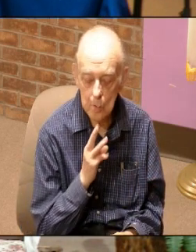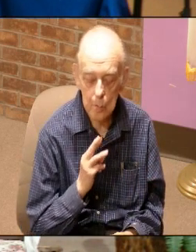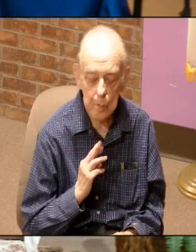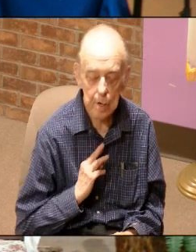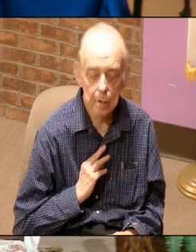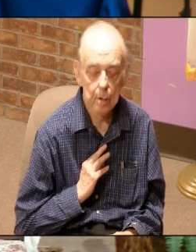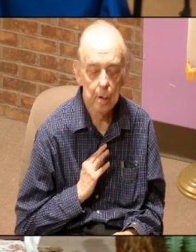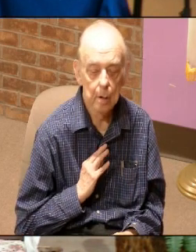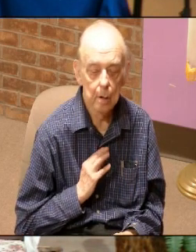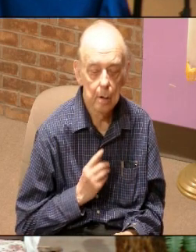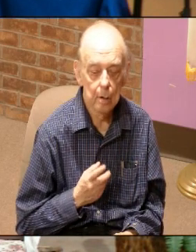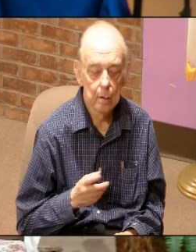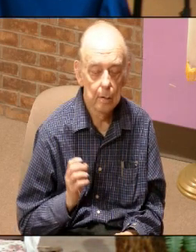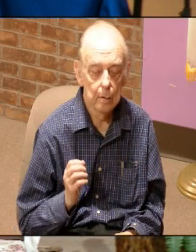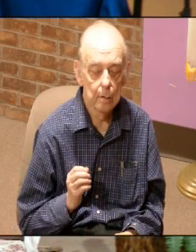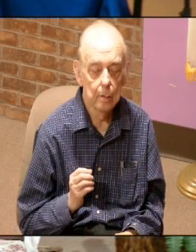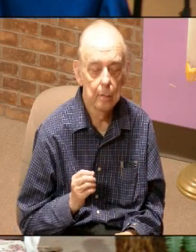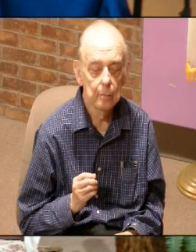from Zarephath